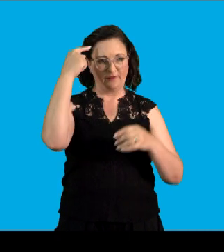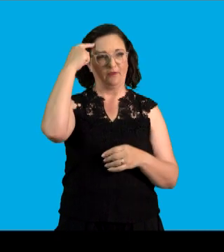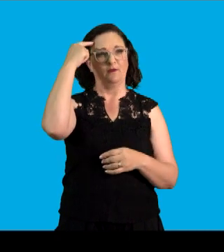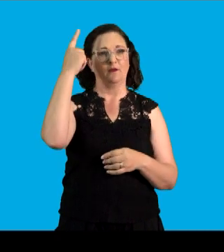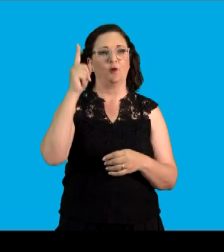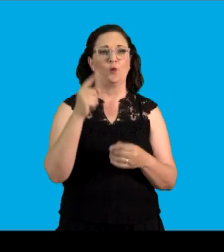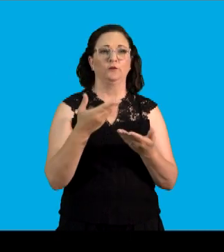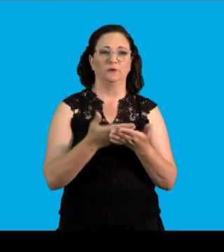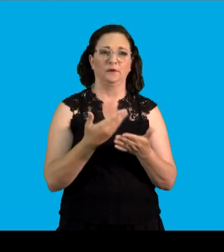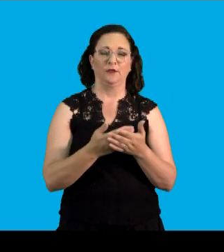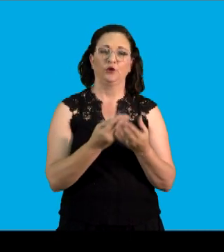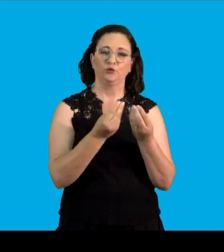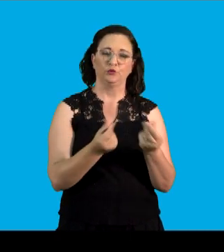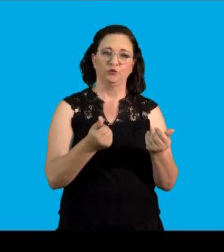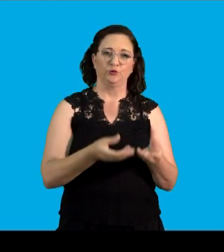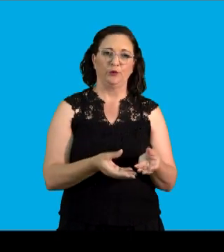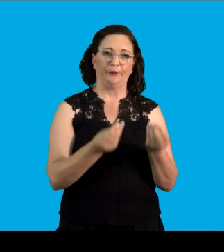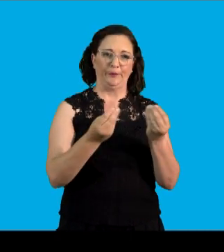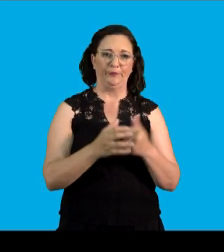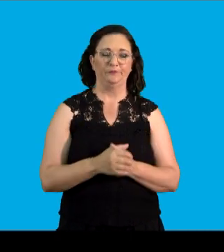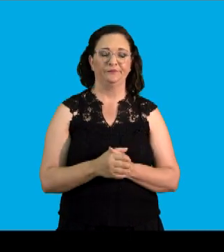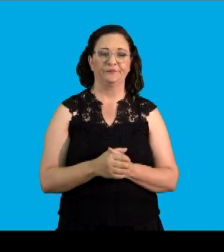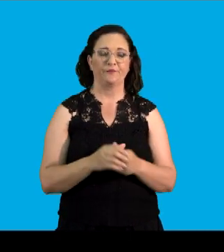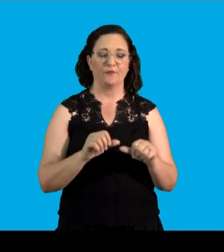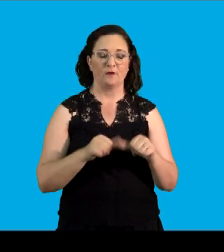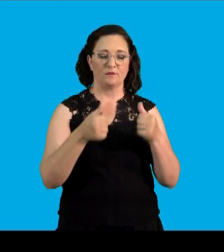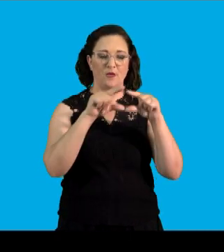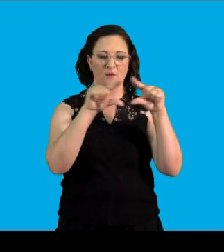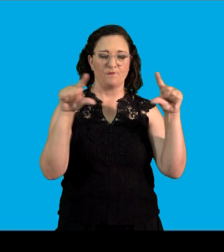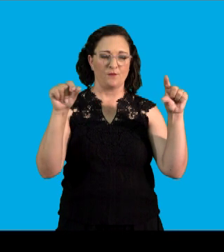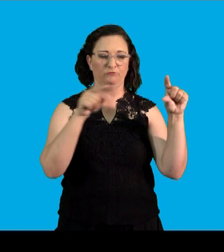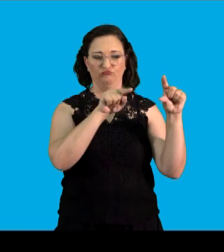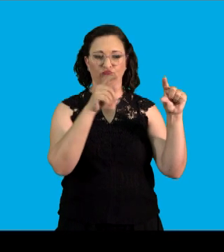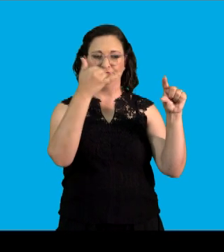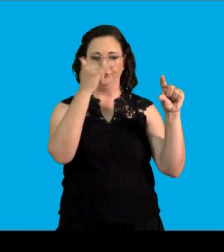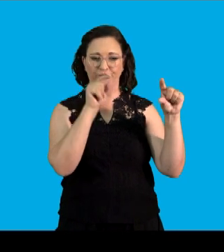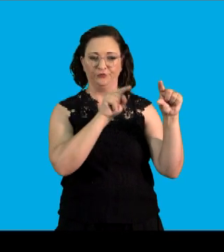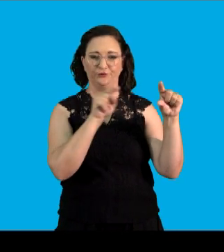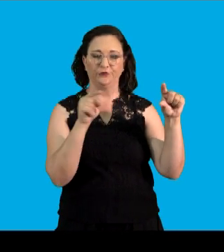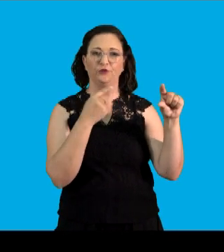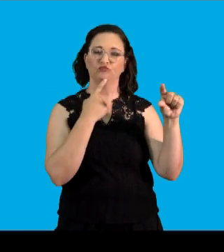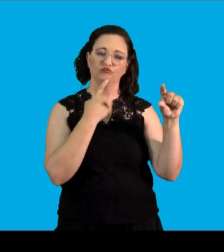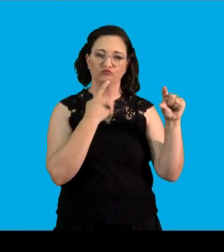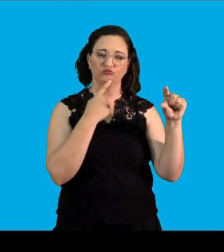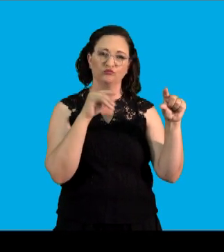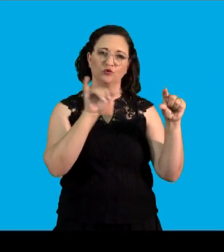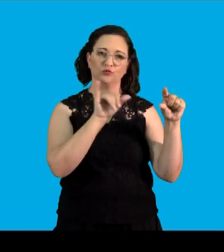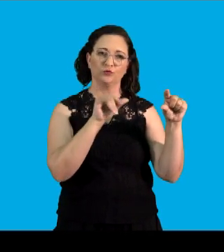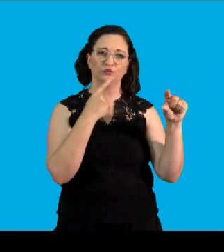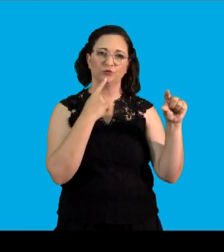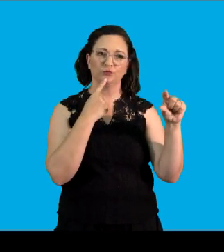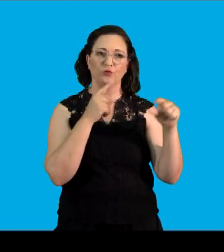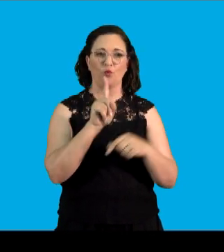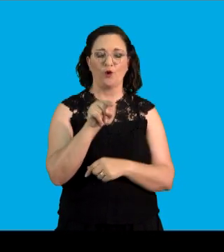evaluate alternative solutions. You go back again to your box and then you check which one is the correct answer there. Then you write